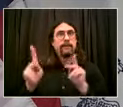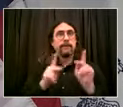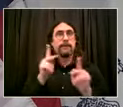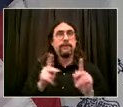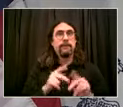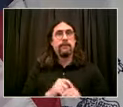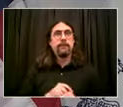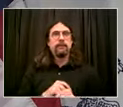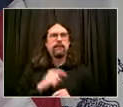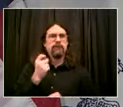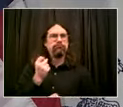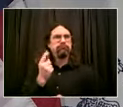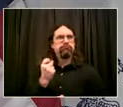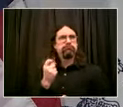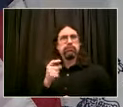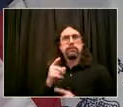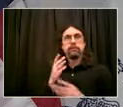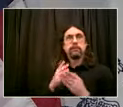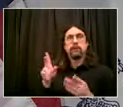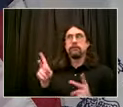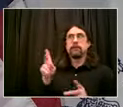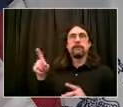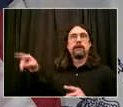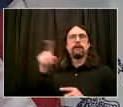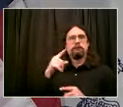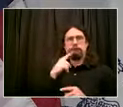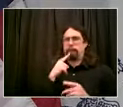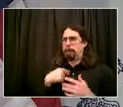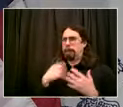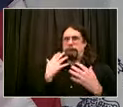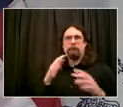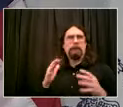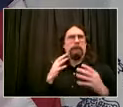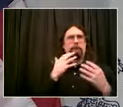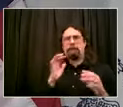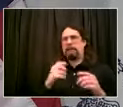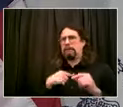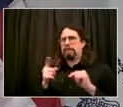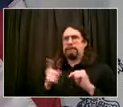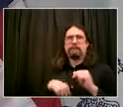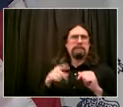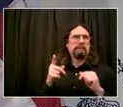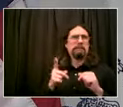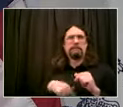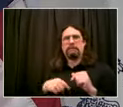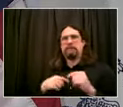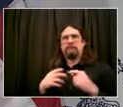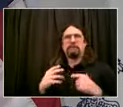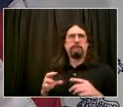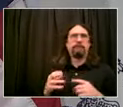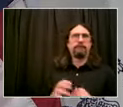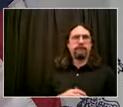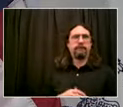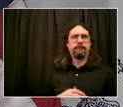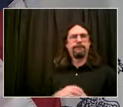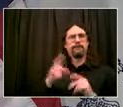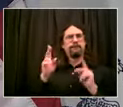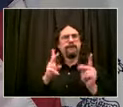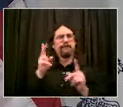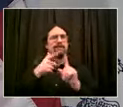really significant, particularly in immigrant communities that I've spoken to in the Bronx and in Queens. How do